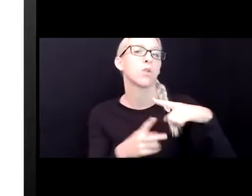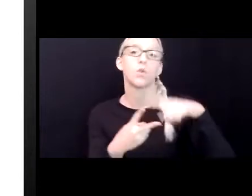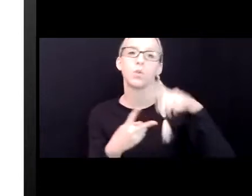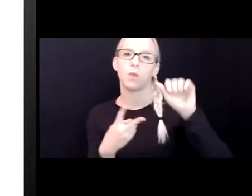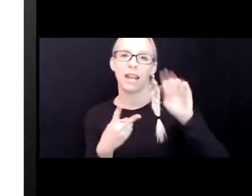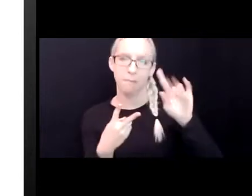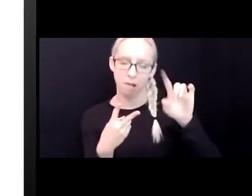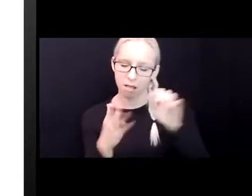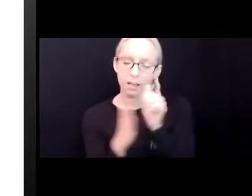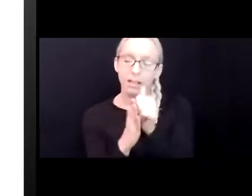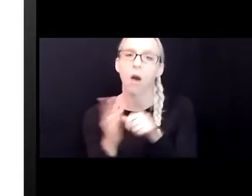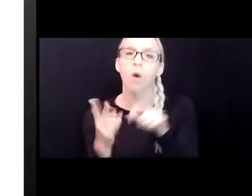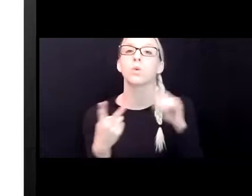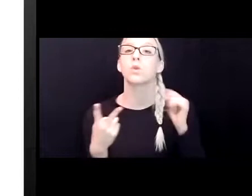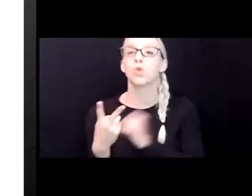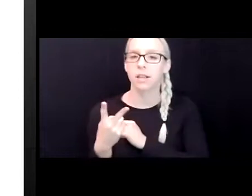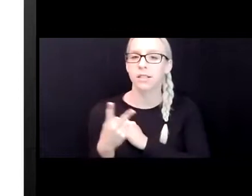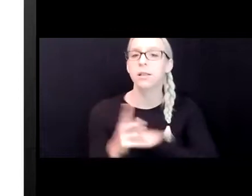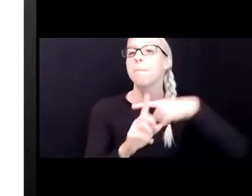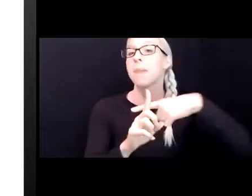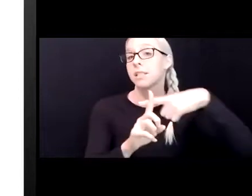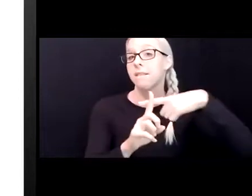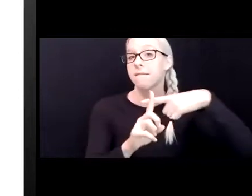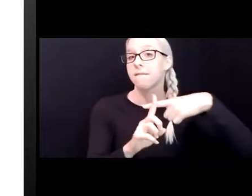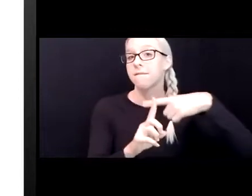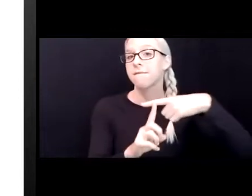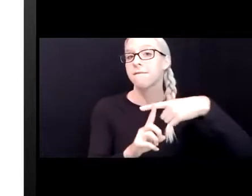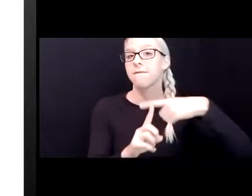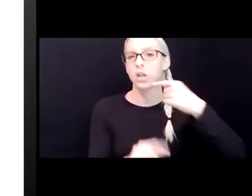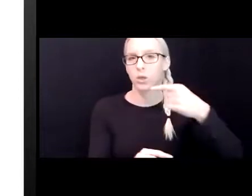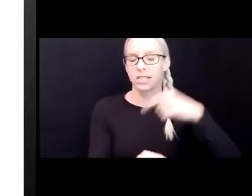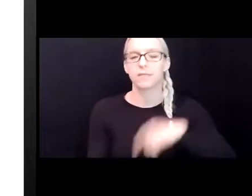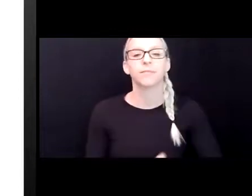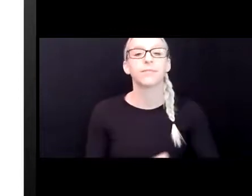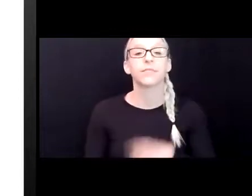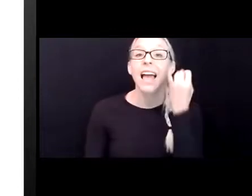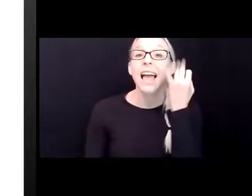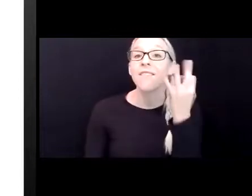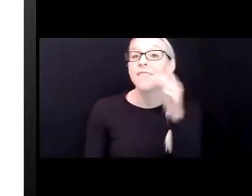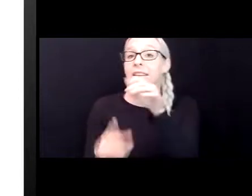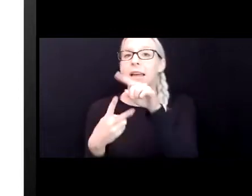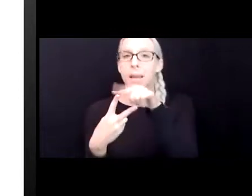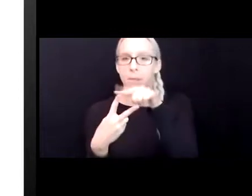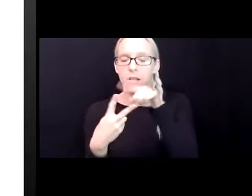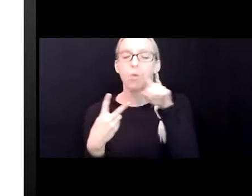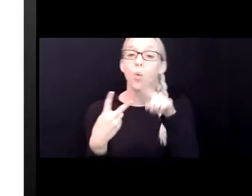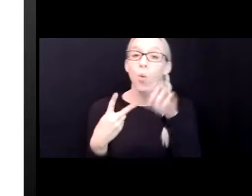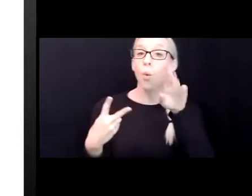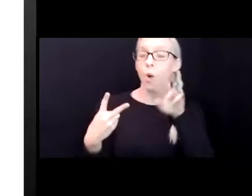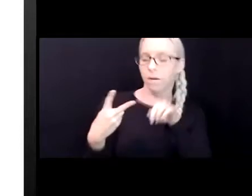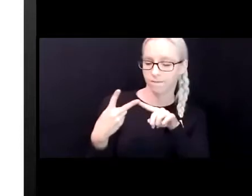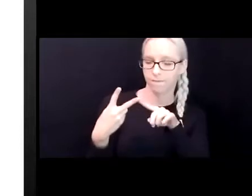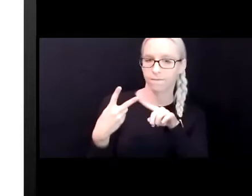make it a positive trait. And if the able account or the trust